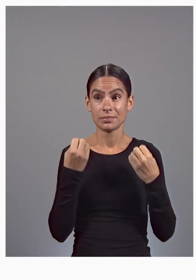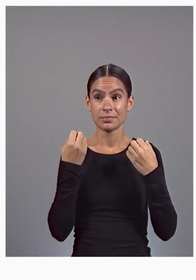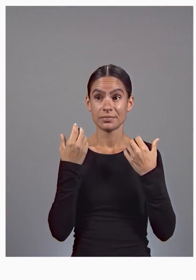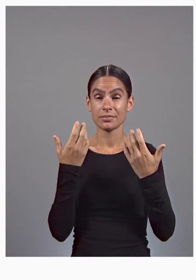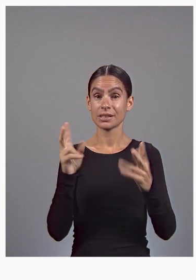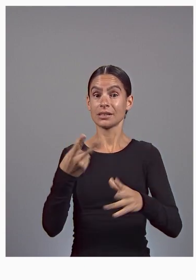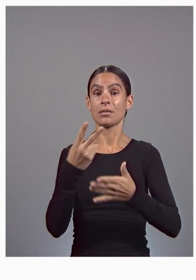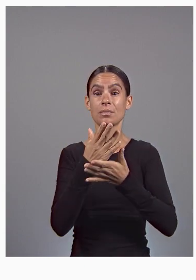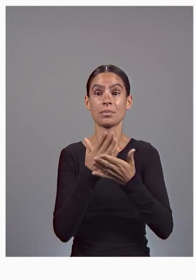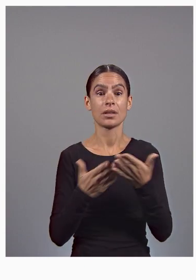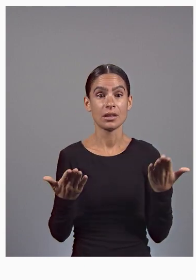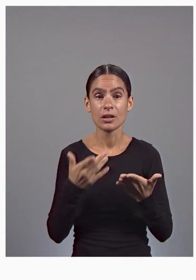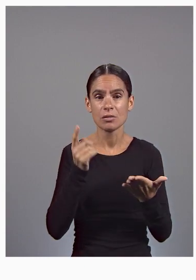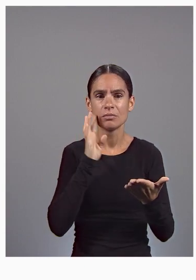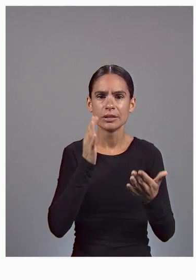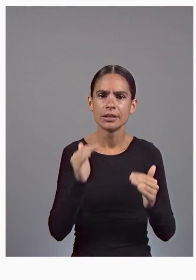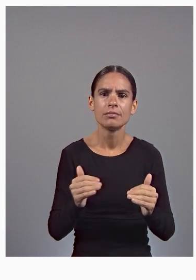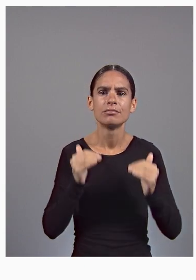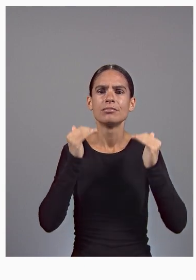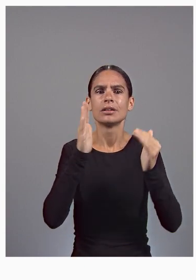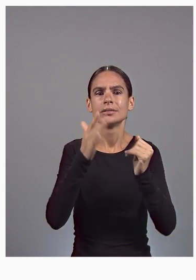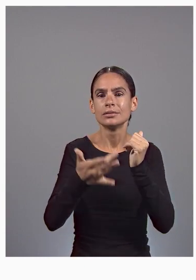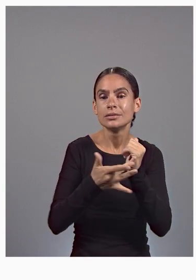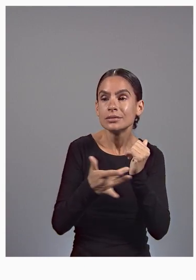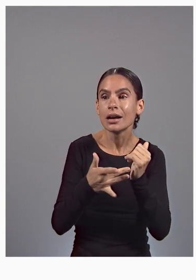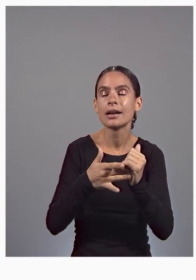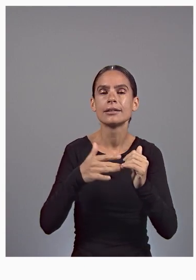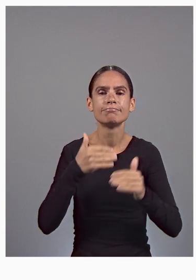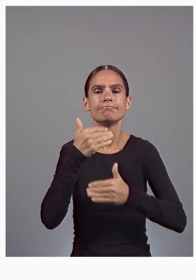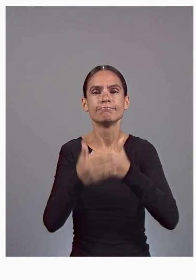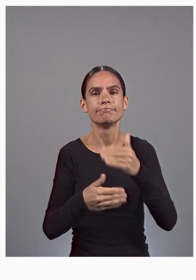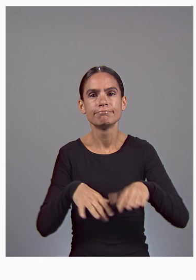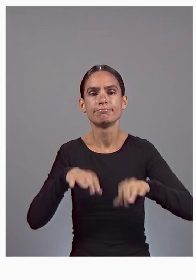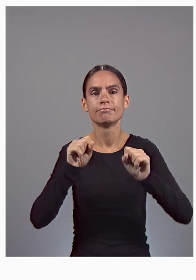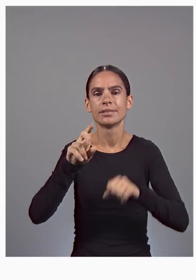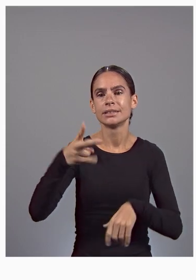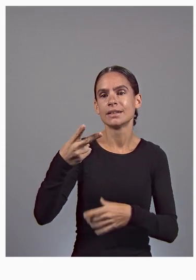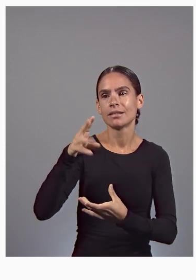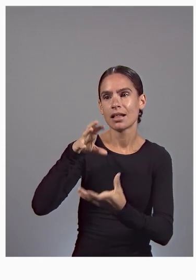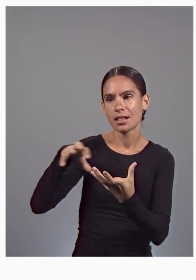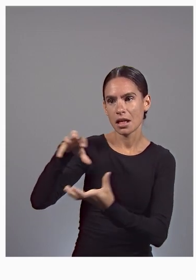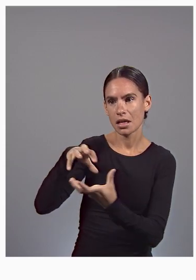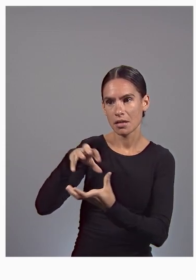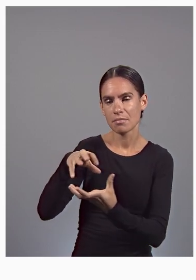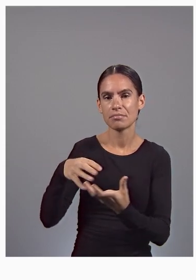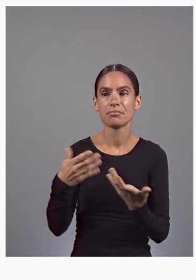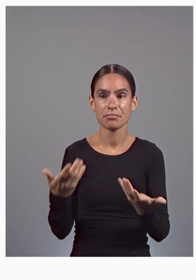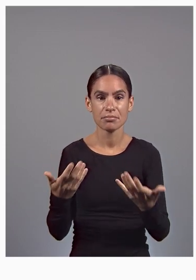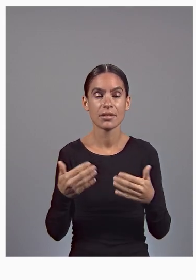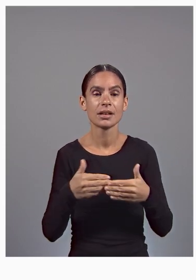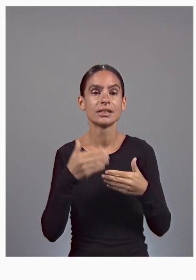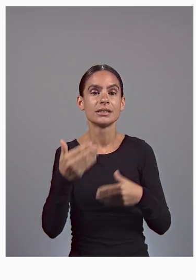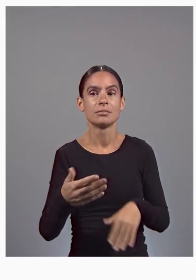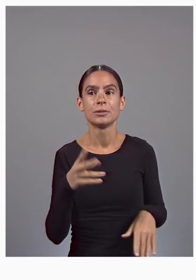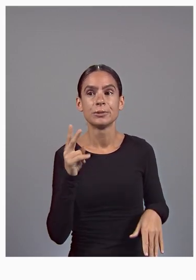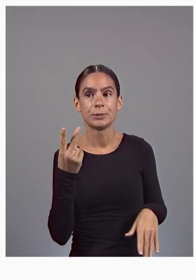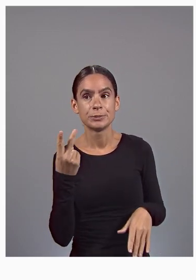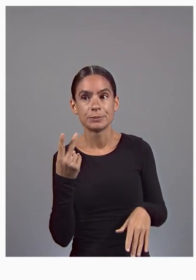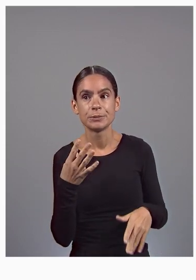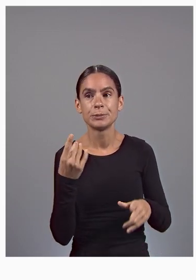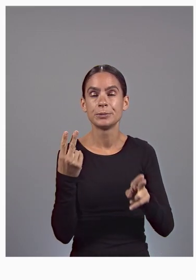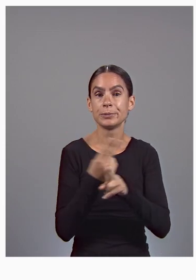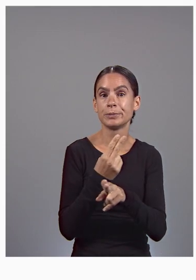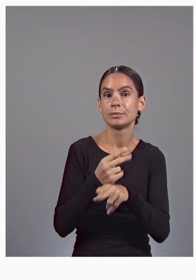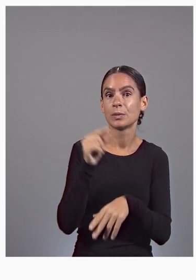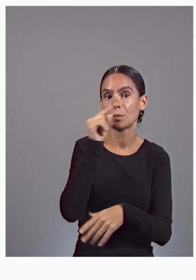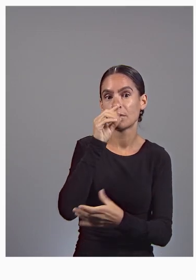tech where it is and growing your adoption of that secondary cloud. So step 2, as I start using Google Cloud services, let's say things like GKE,